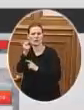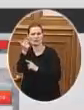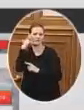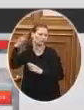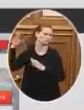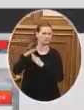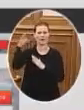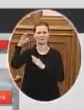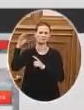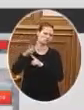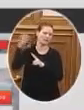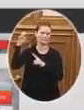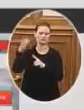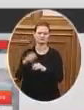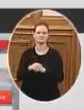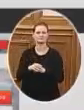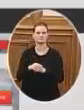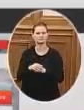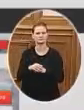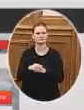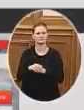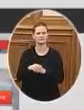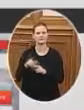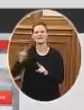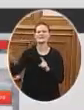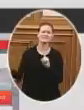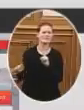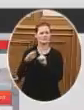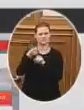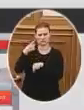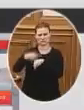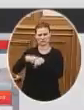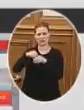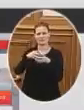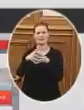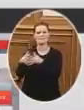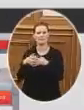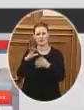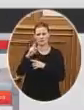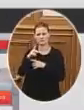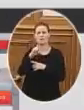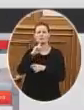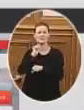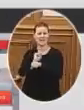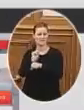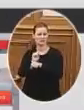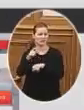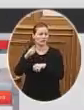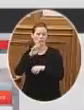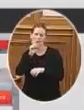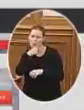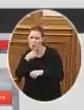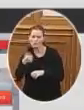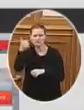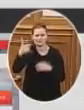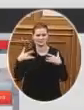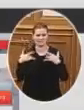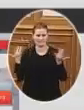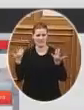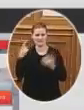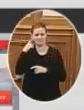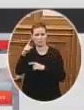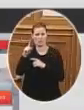This is the first time that the America's Cup, which is the oldest international sporting event with a cup, and it's also the